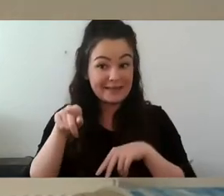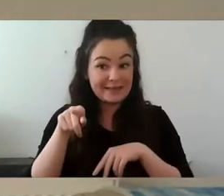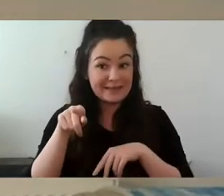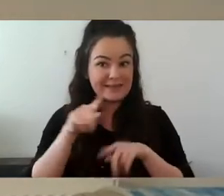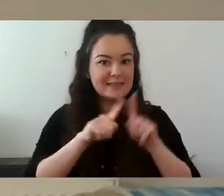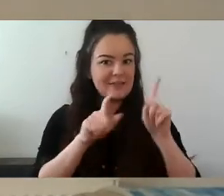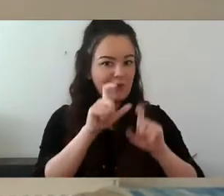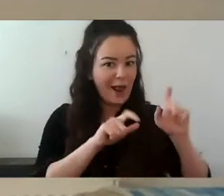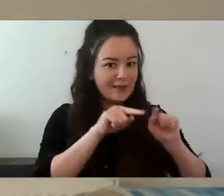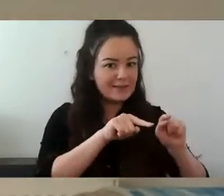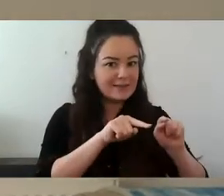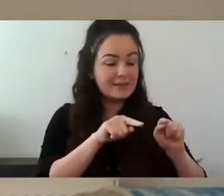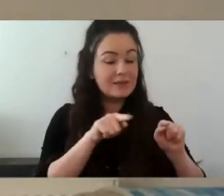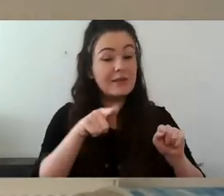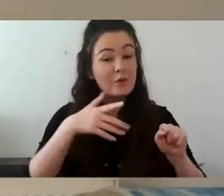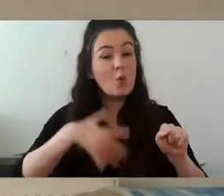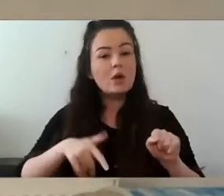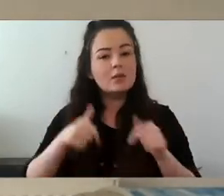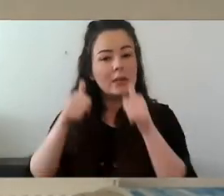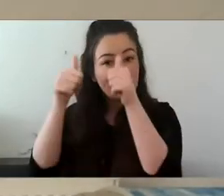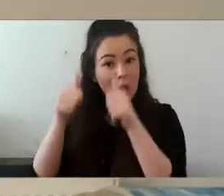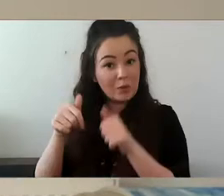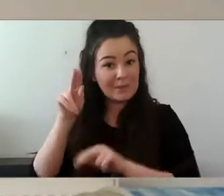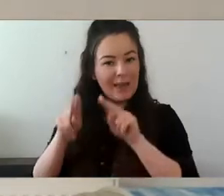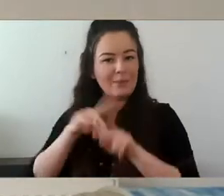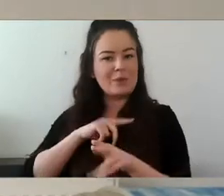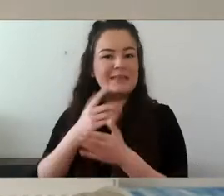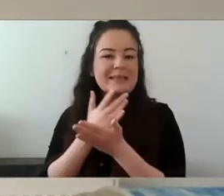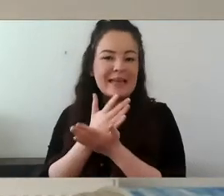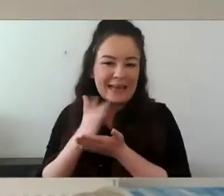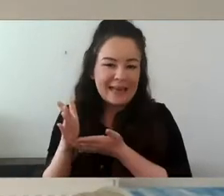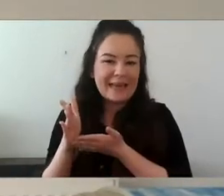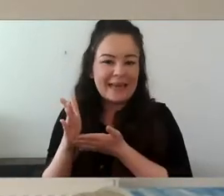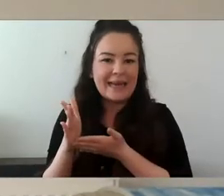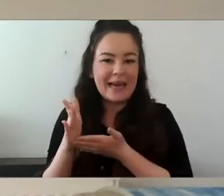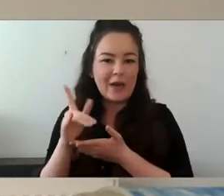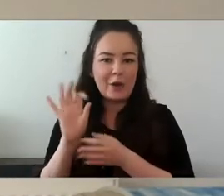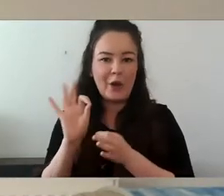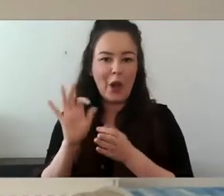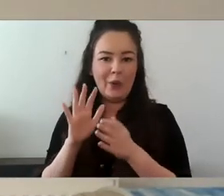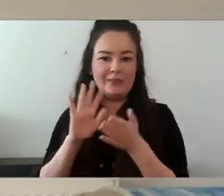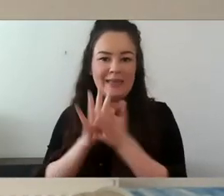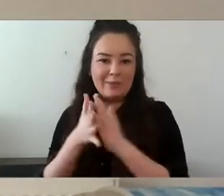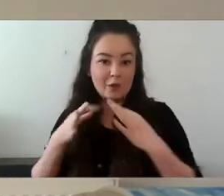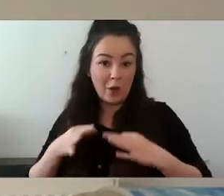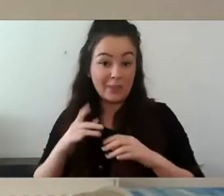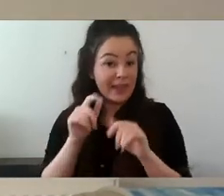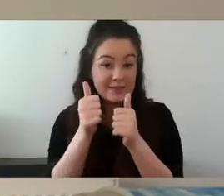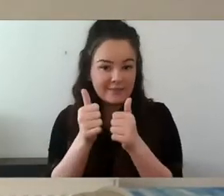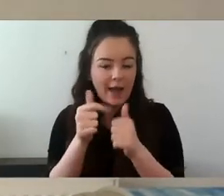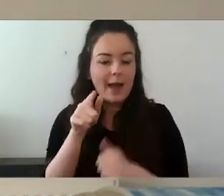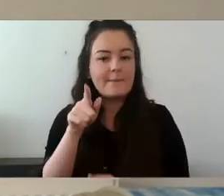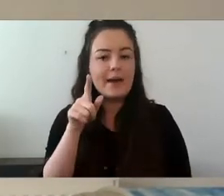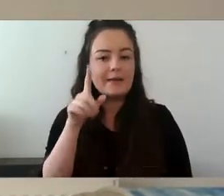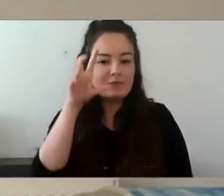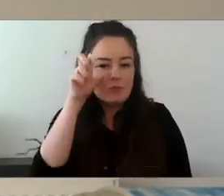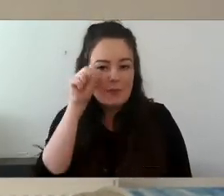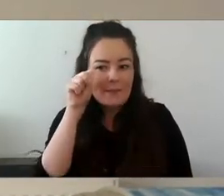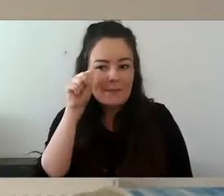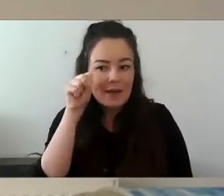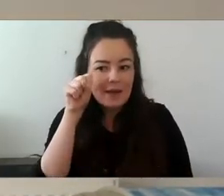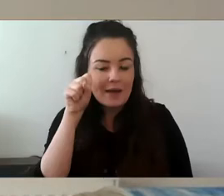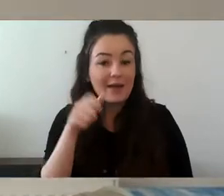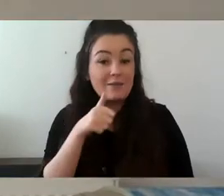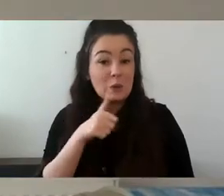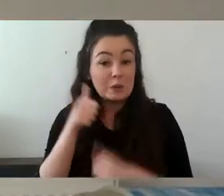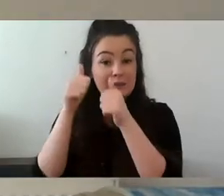colours. If you prefer to use poster paints because they're cleaner and they don't stain, that is fine. Just bear in mind that